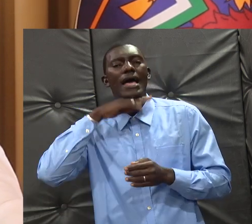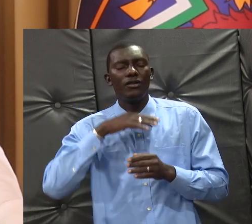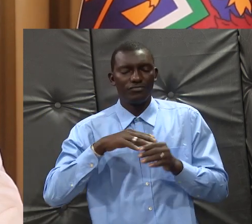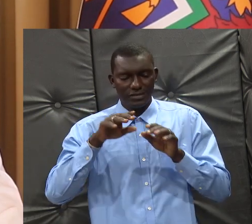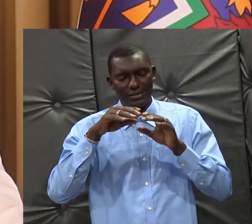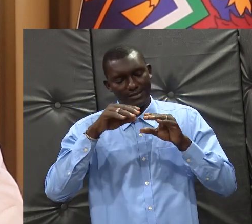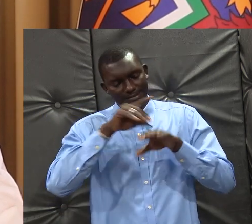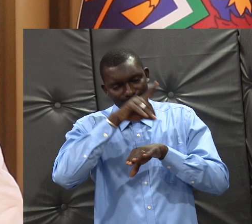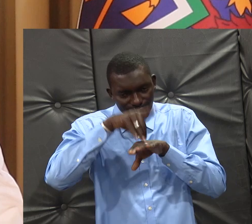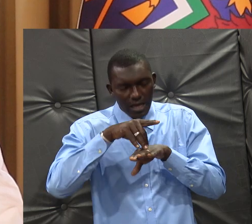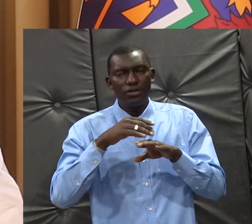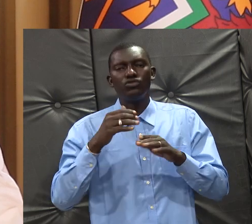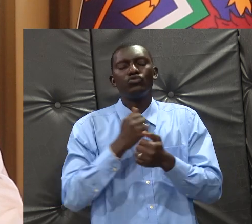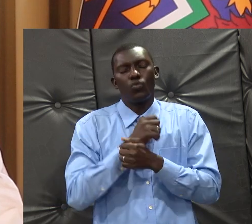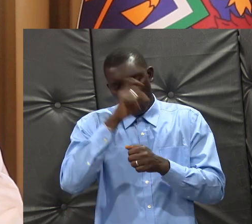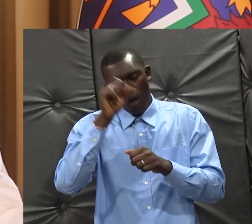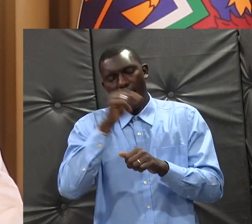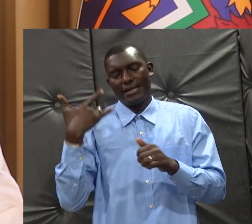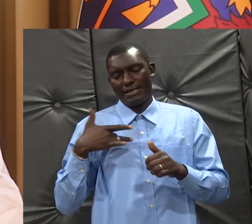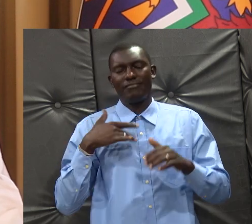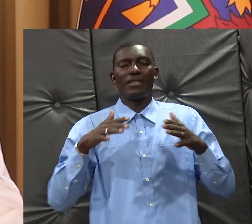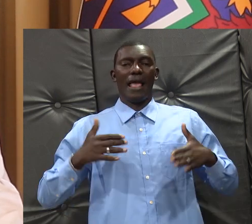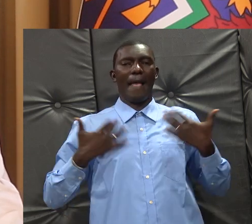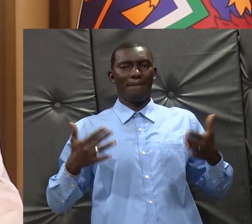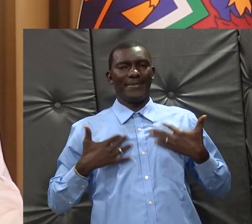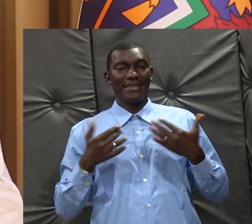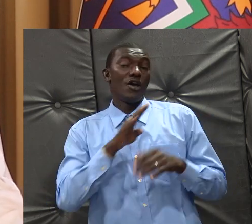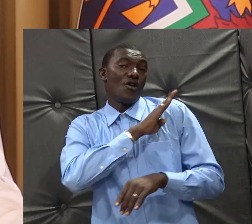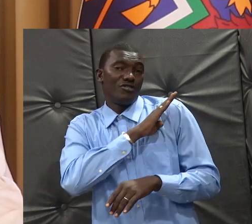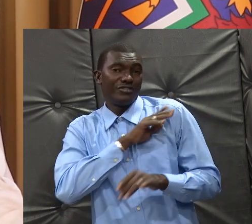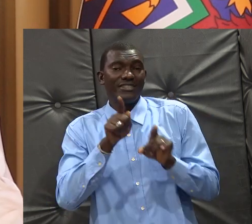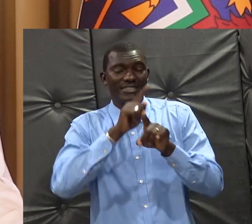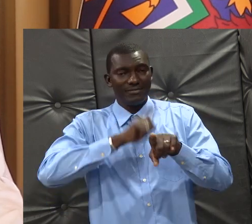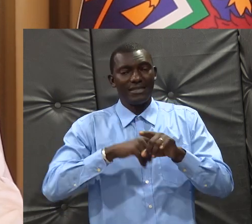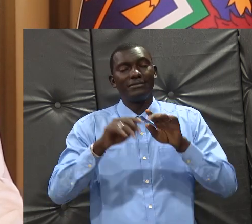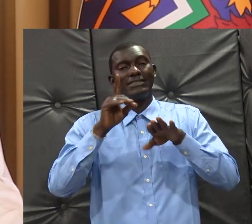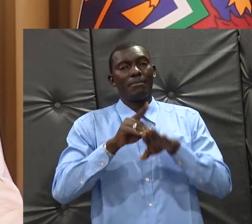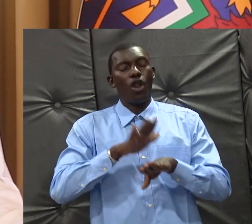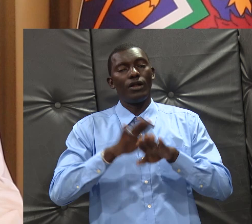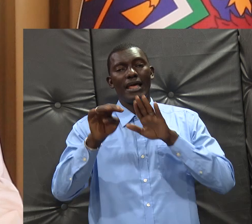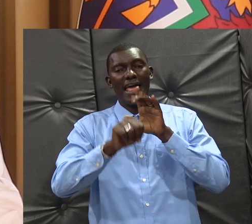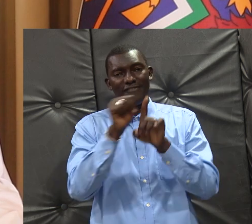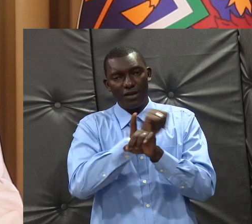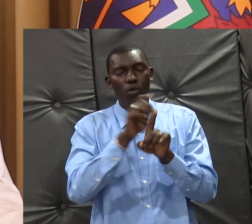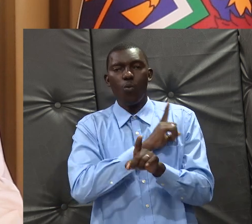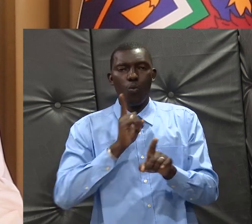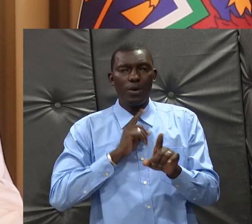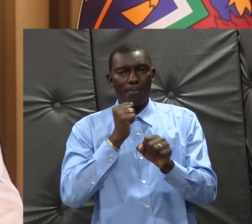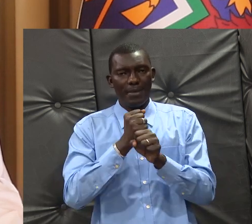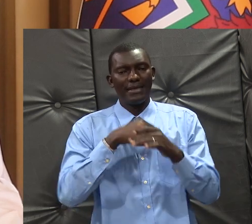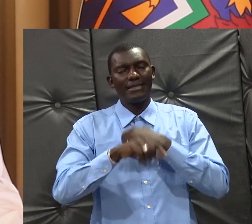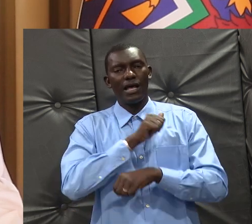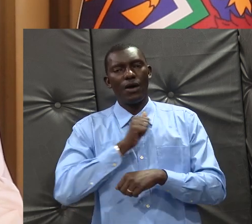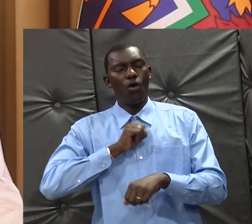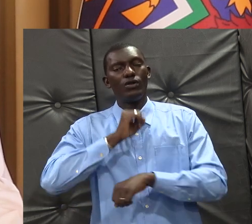happily. It also lies in the environment we create in our institutions for